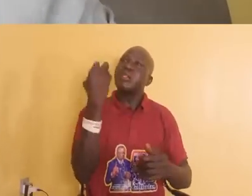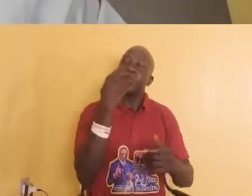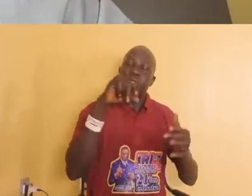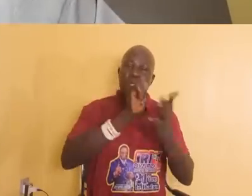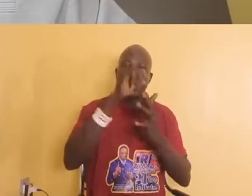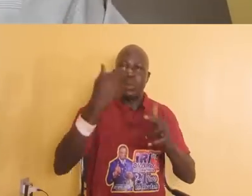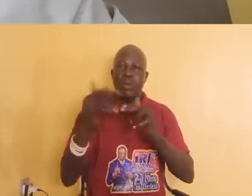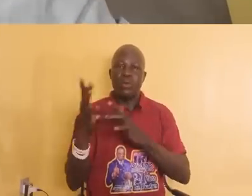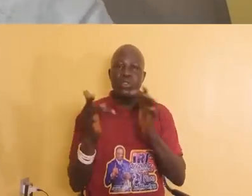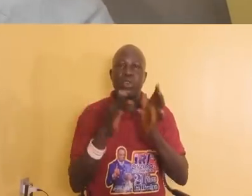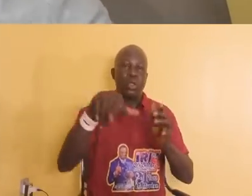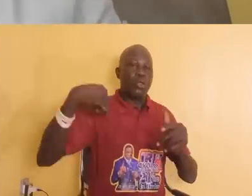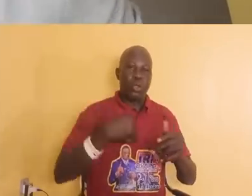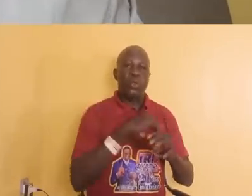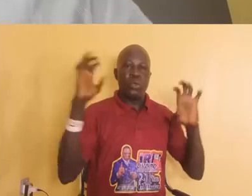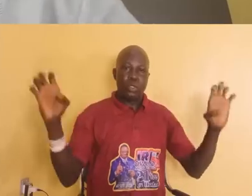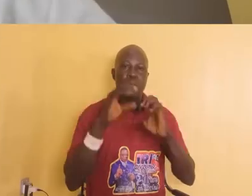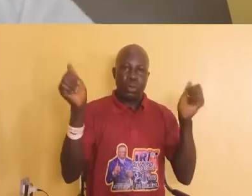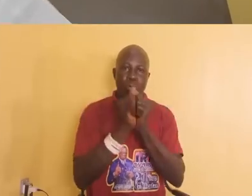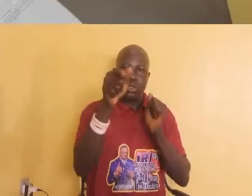I'm going to celebrate.